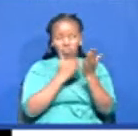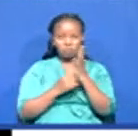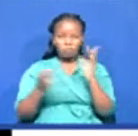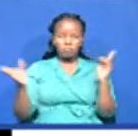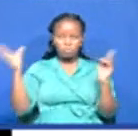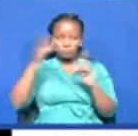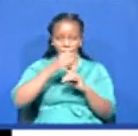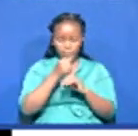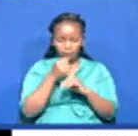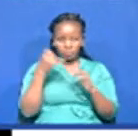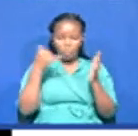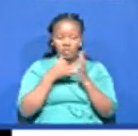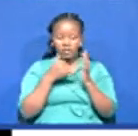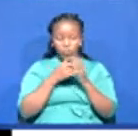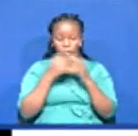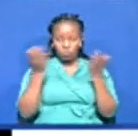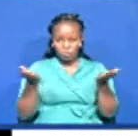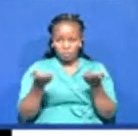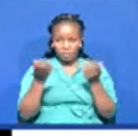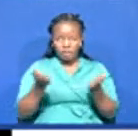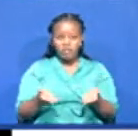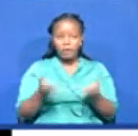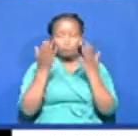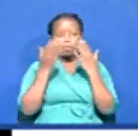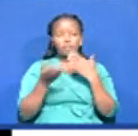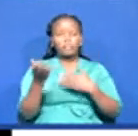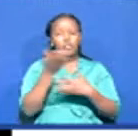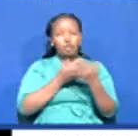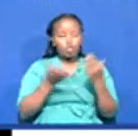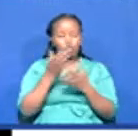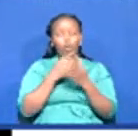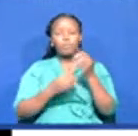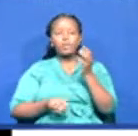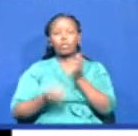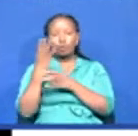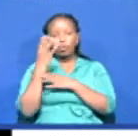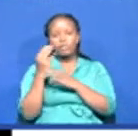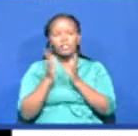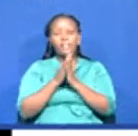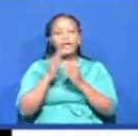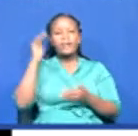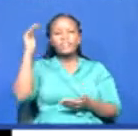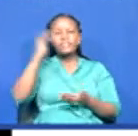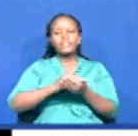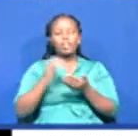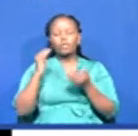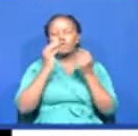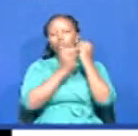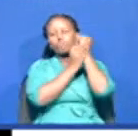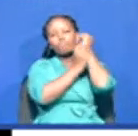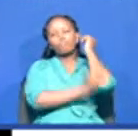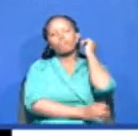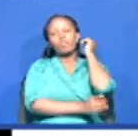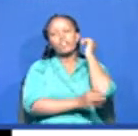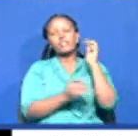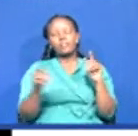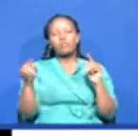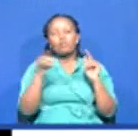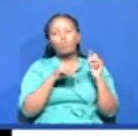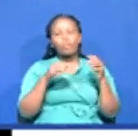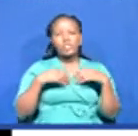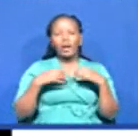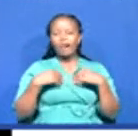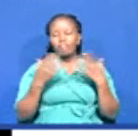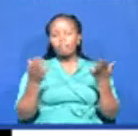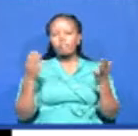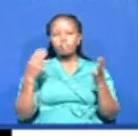include enhancing of economic growth and reduction in poverty. We've heard about the impact of